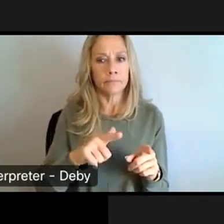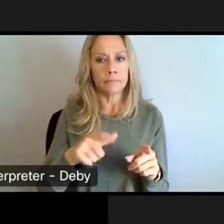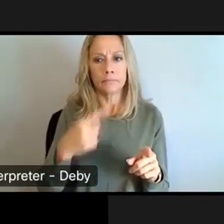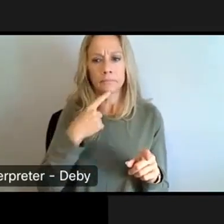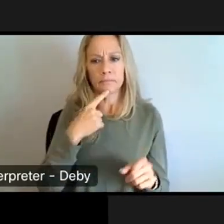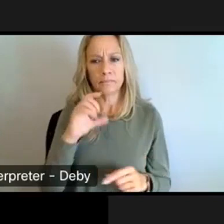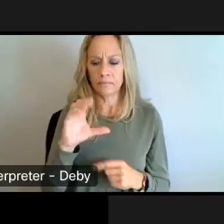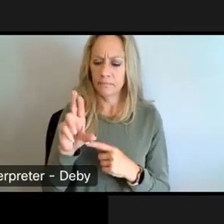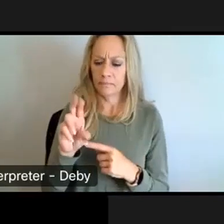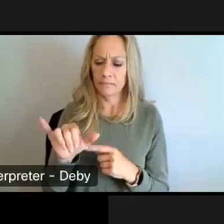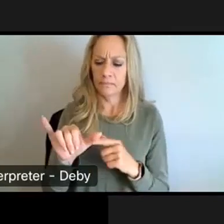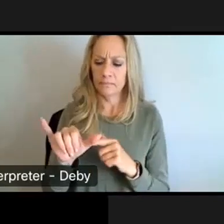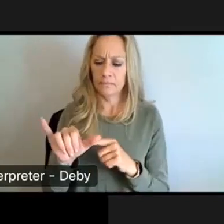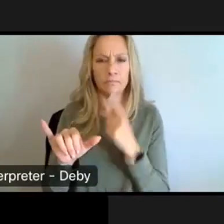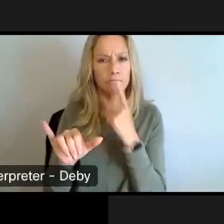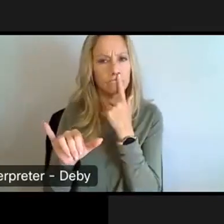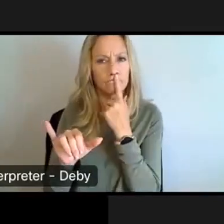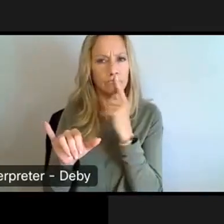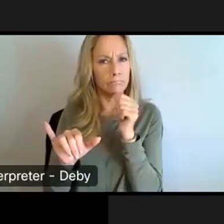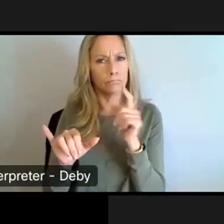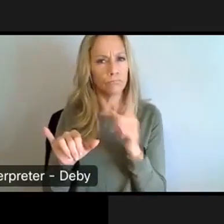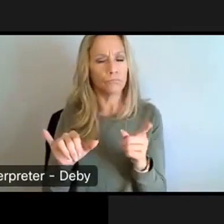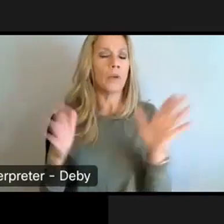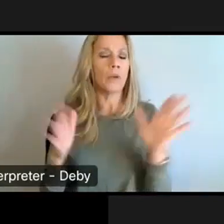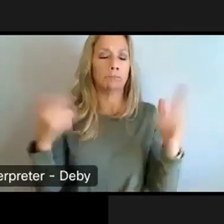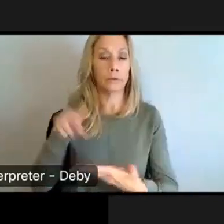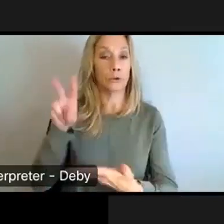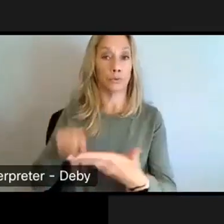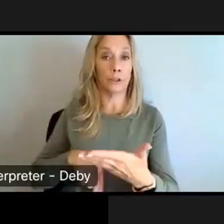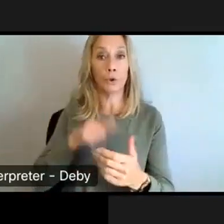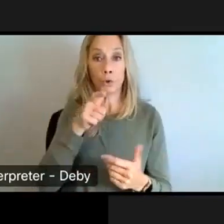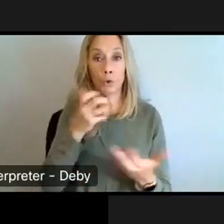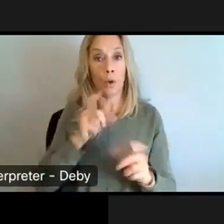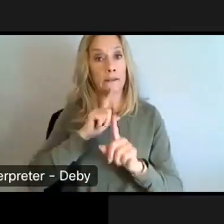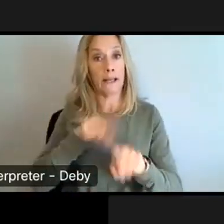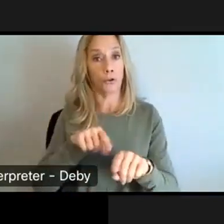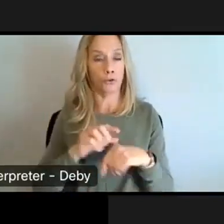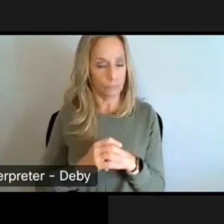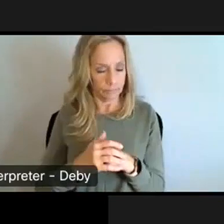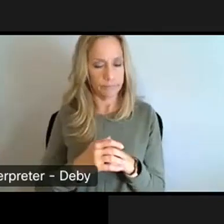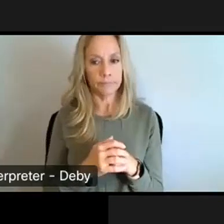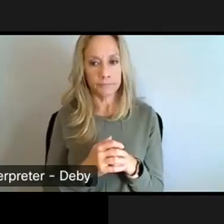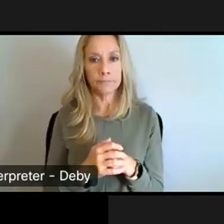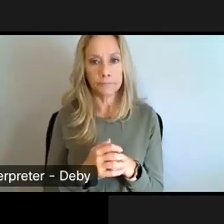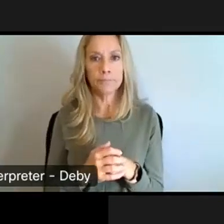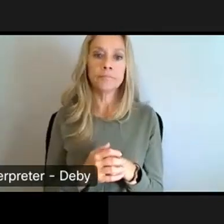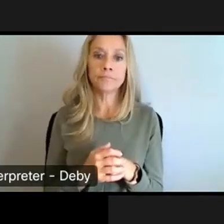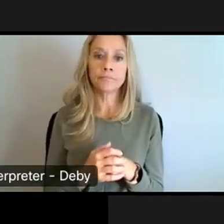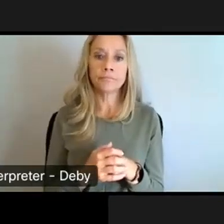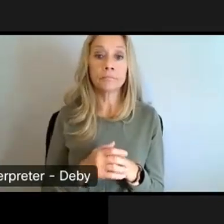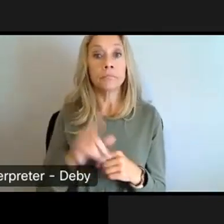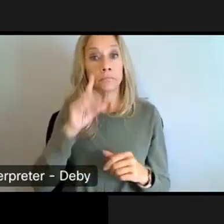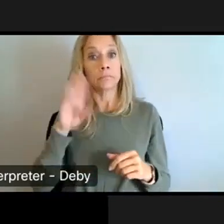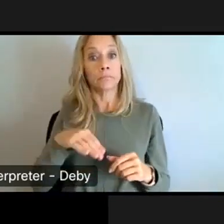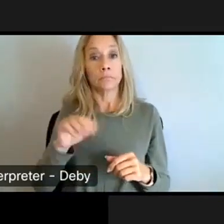Corey, but I mean, I'm not sure. I'll just read it, and whoever wants to answer it, here we go. All right. We know